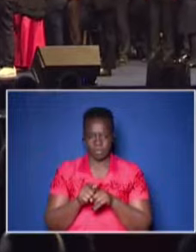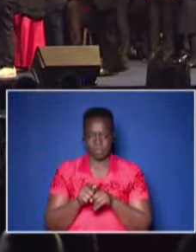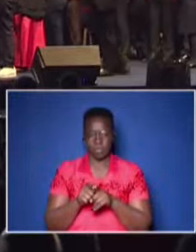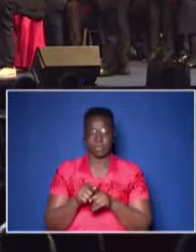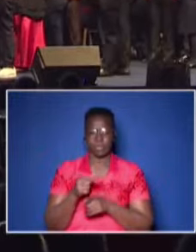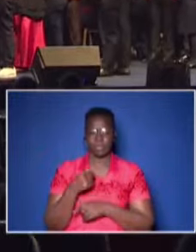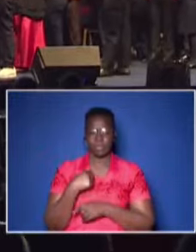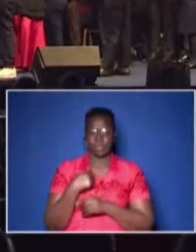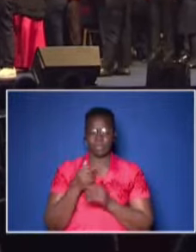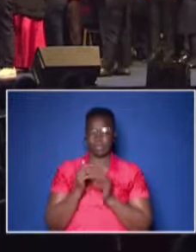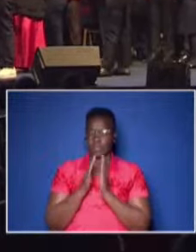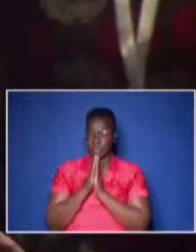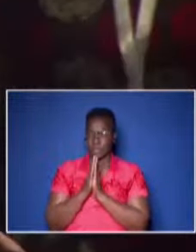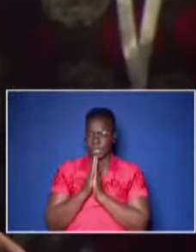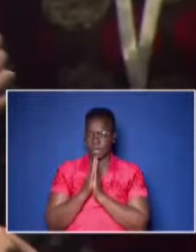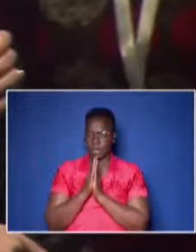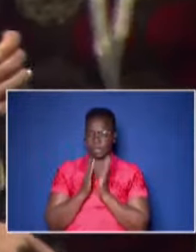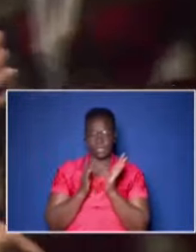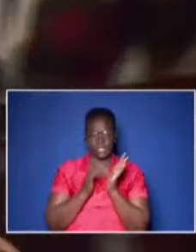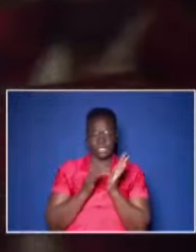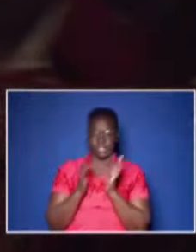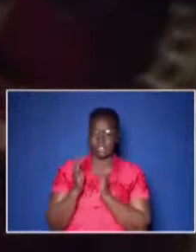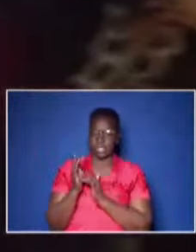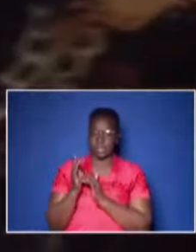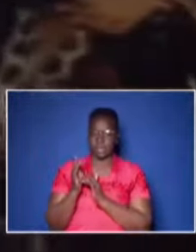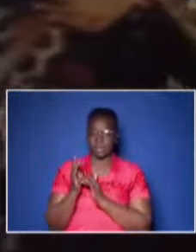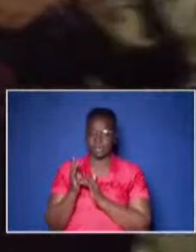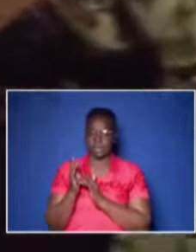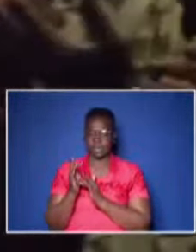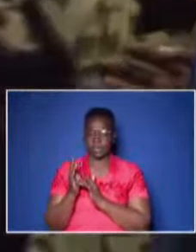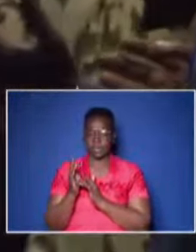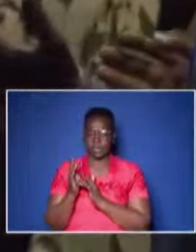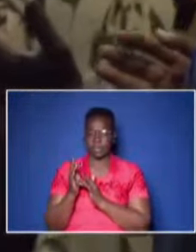Praise Jesus